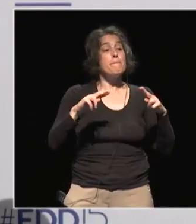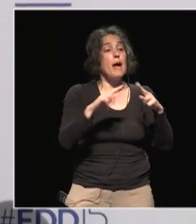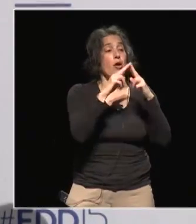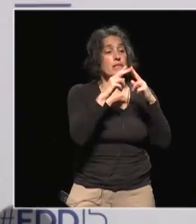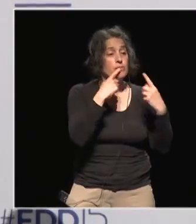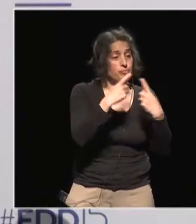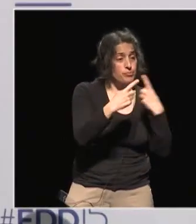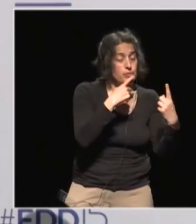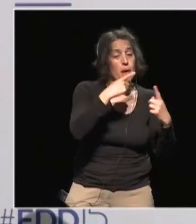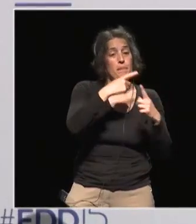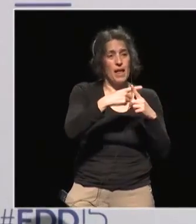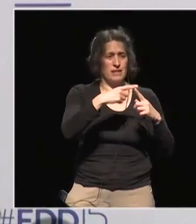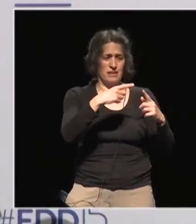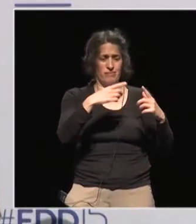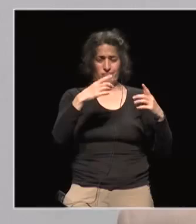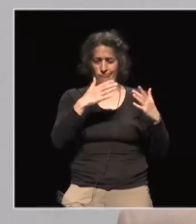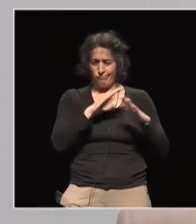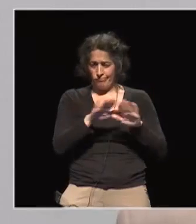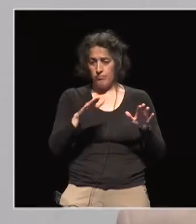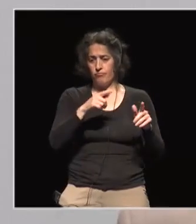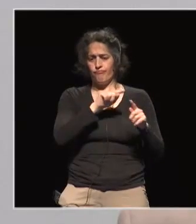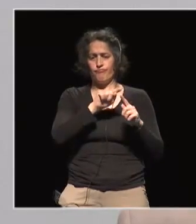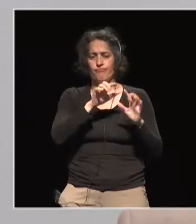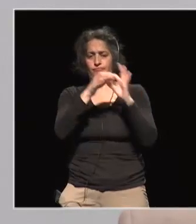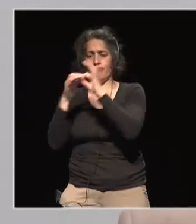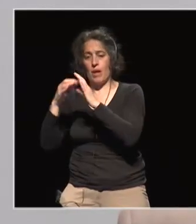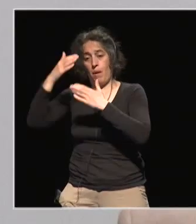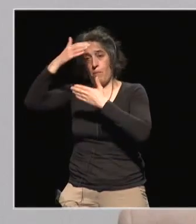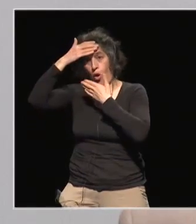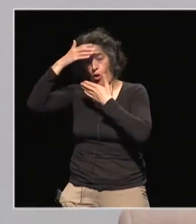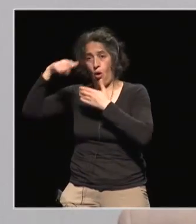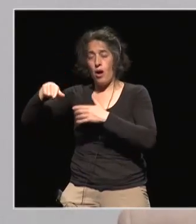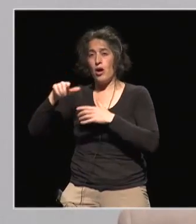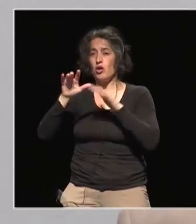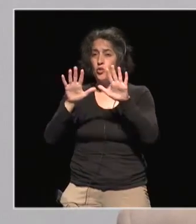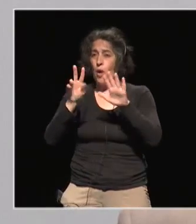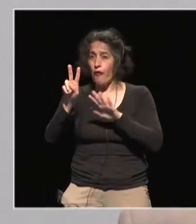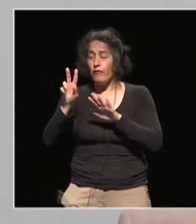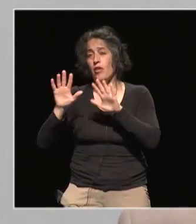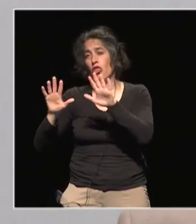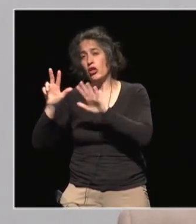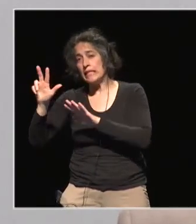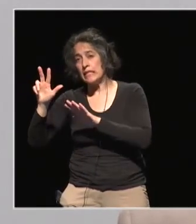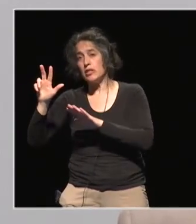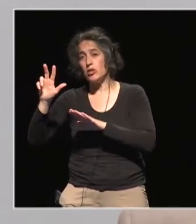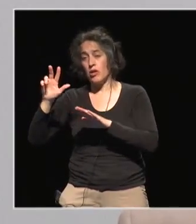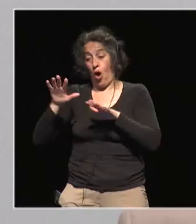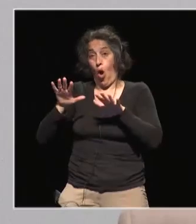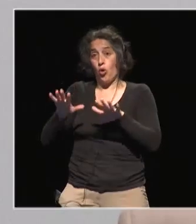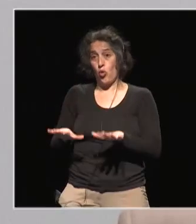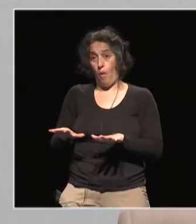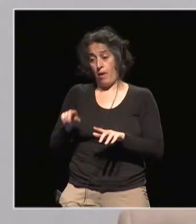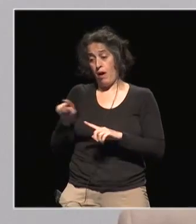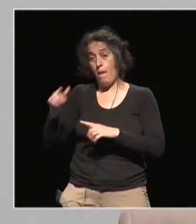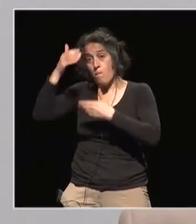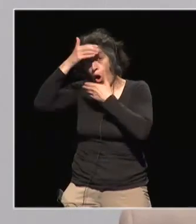the Moroccan authorities, is organizing in Morocco on the 12th and 13th of October a kind of conference, a forum, to